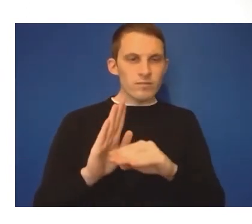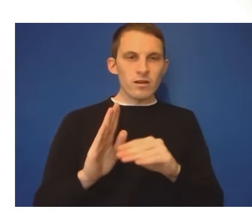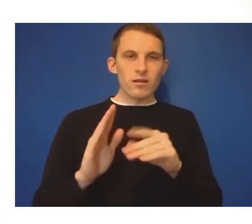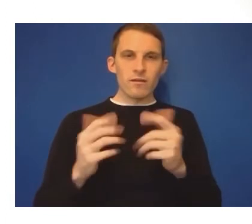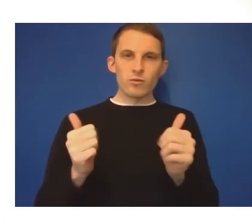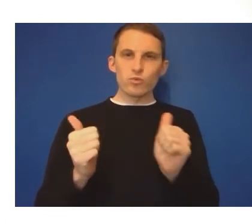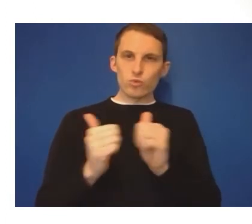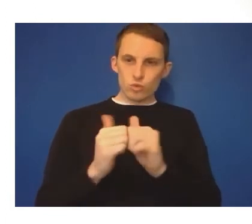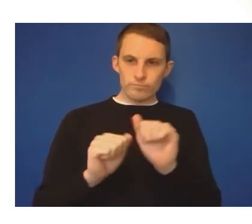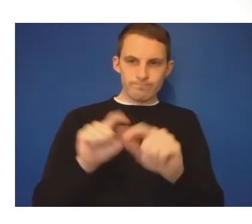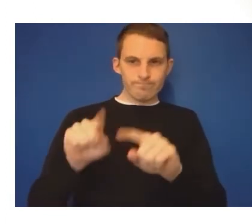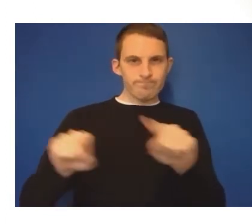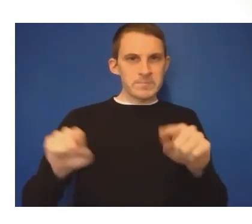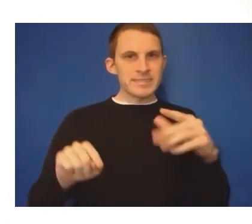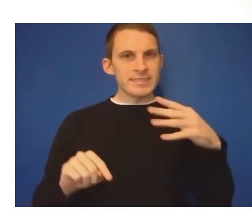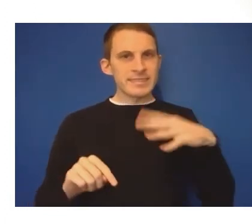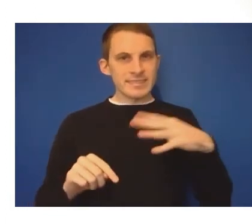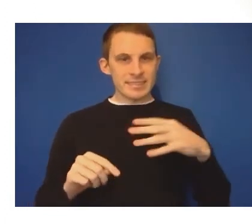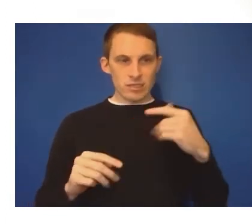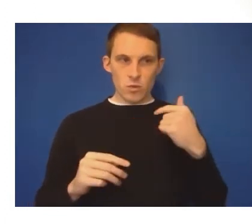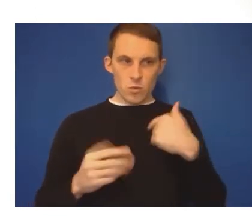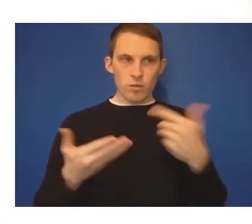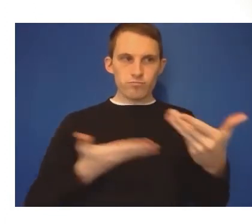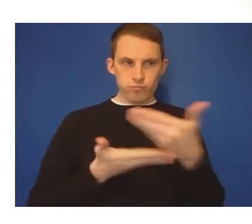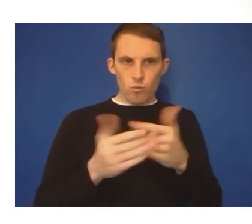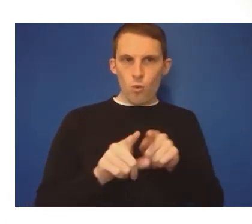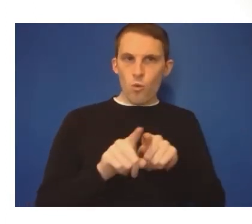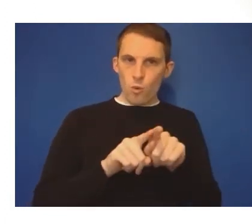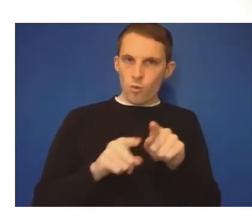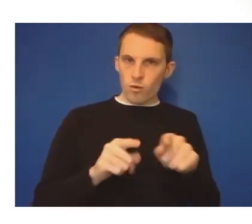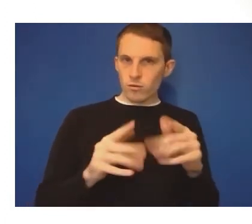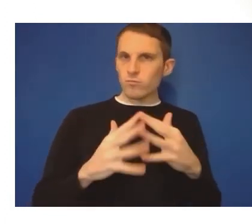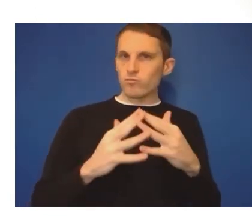were really the kinds of things that we learned through the focus group process.